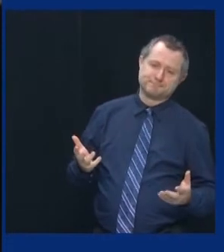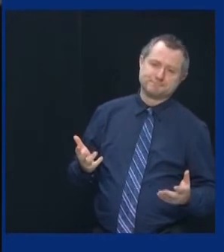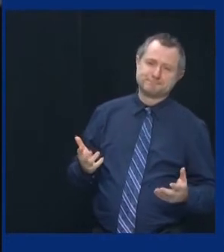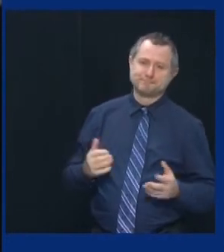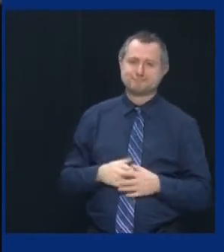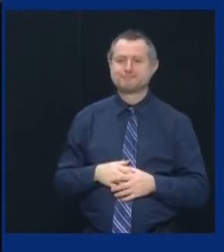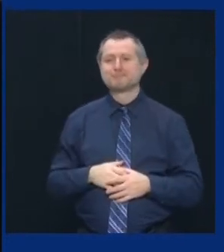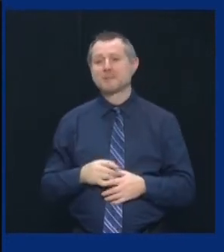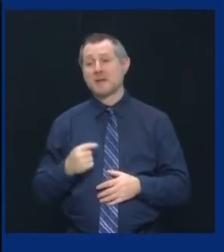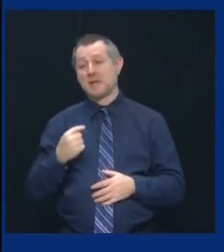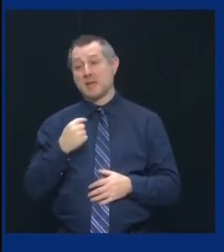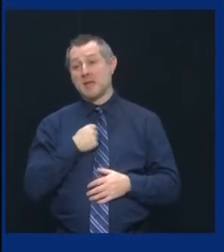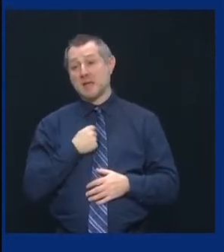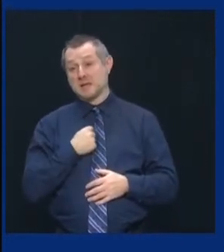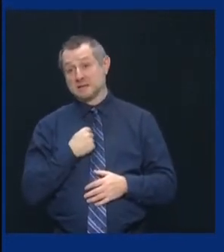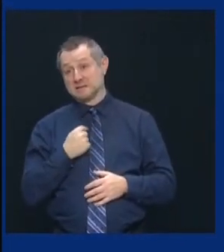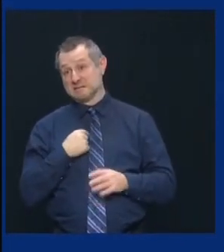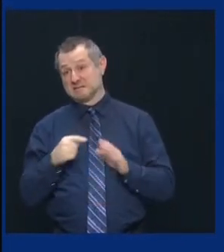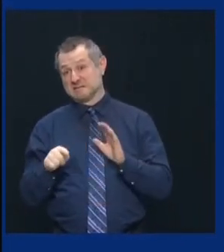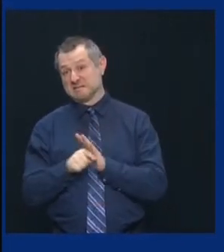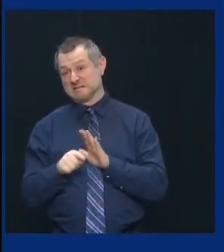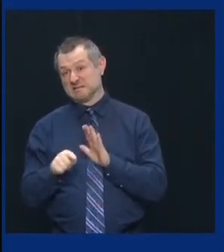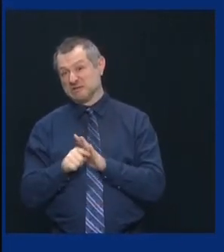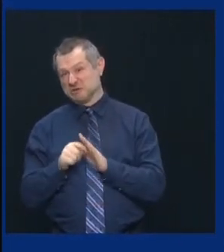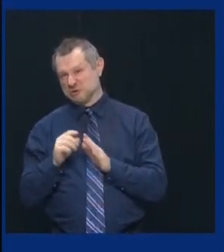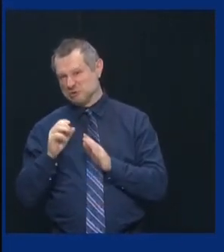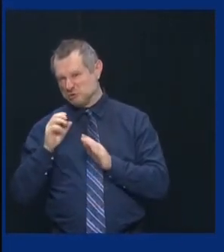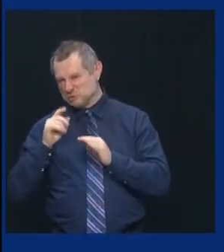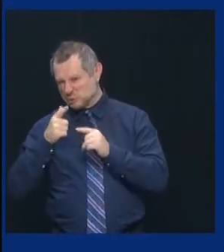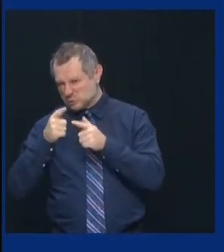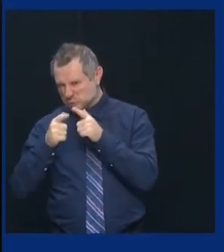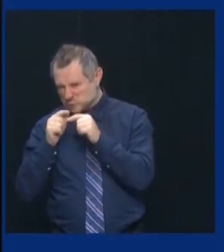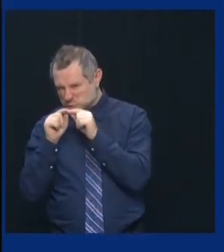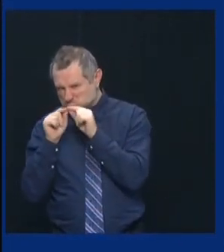not. Well, it depends on who you ask, Terry.